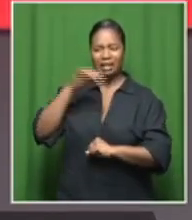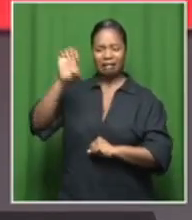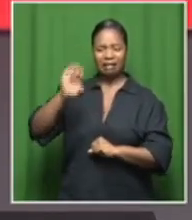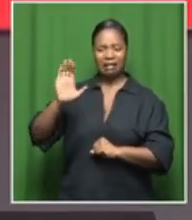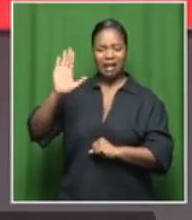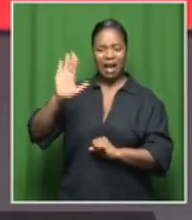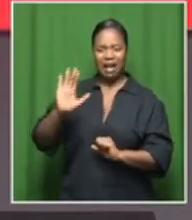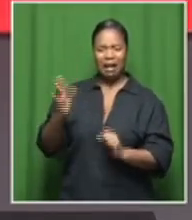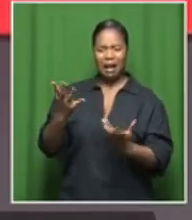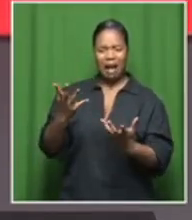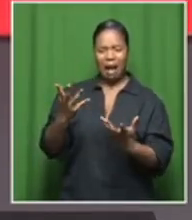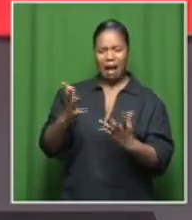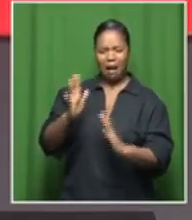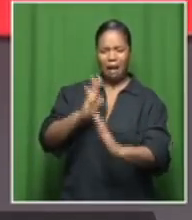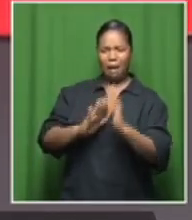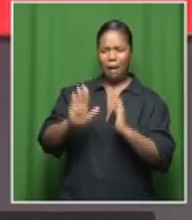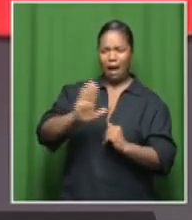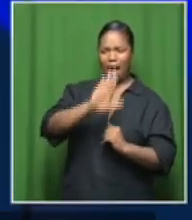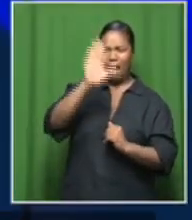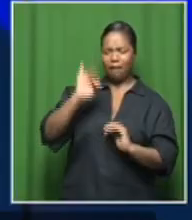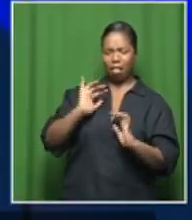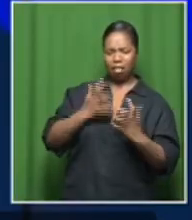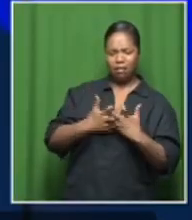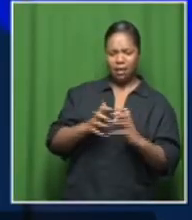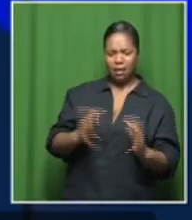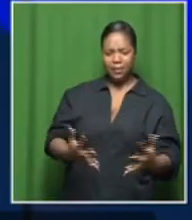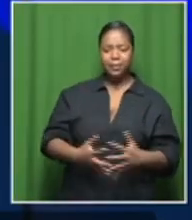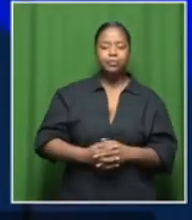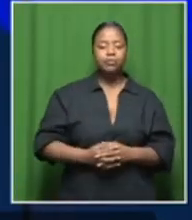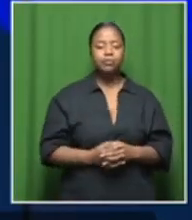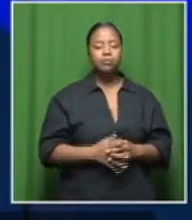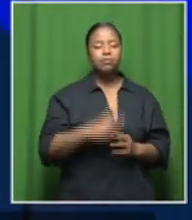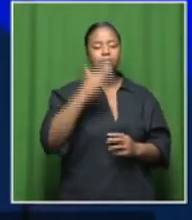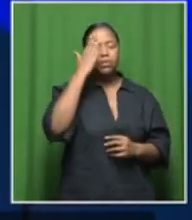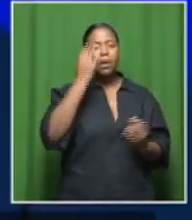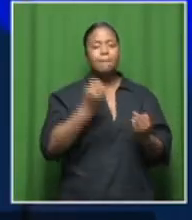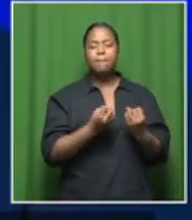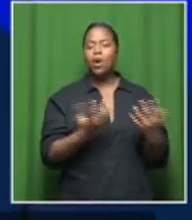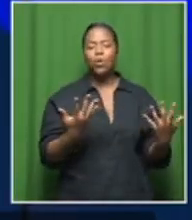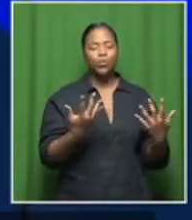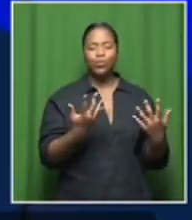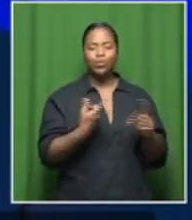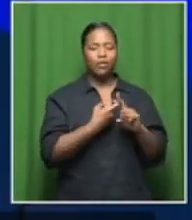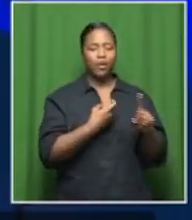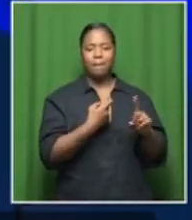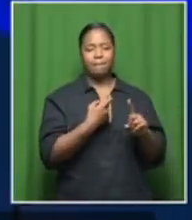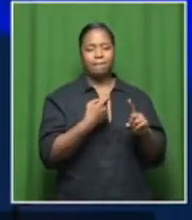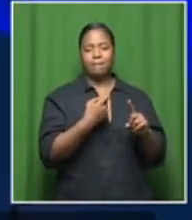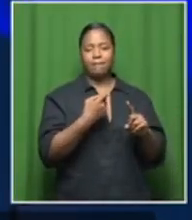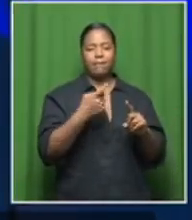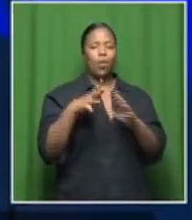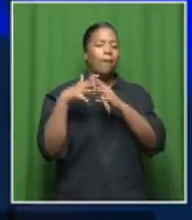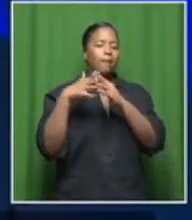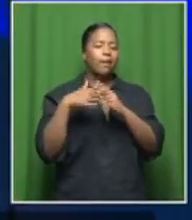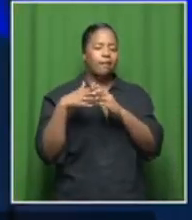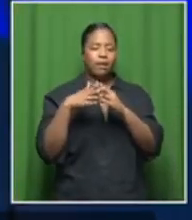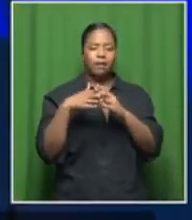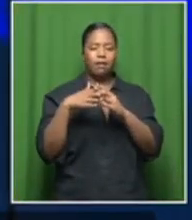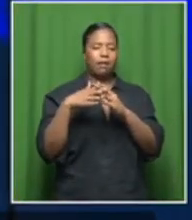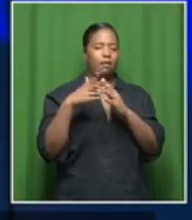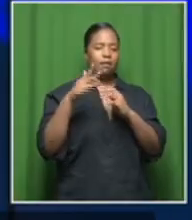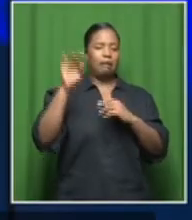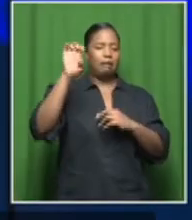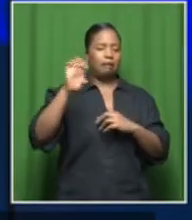incorporation. Yeah, so as you know, most of these advanced tech, they come from Global North, which is your America and your